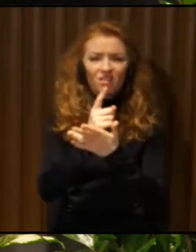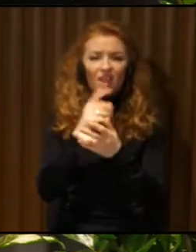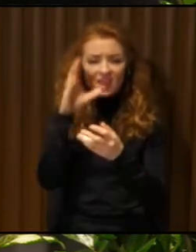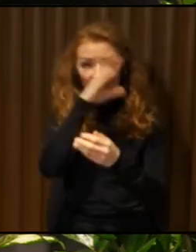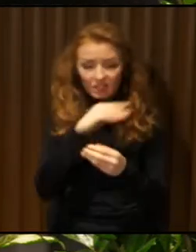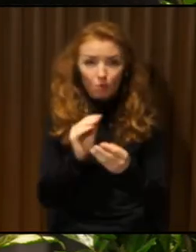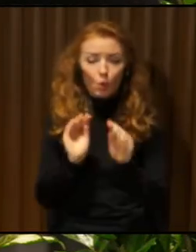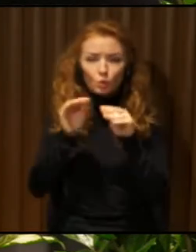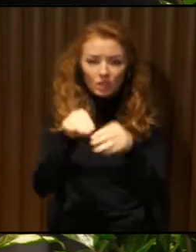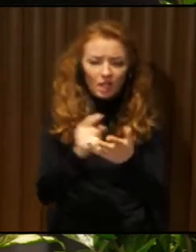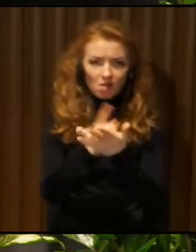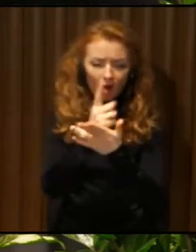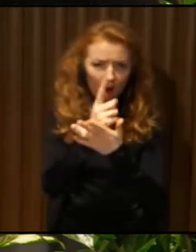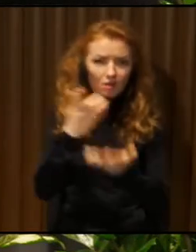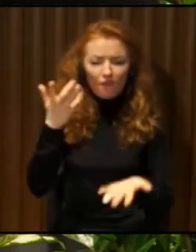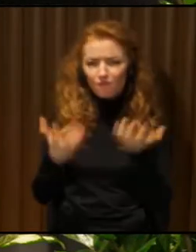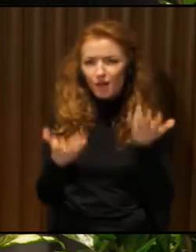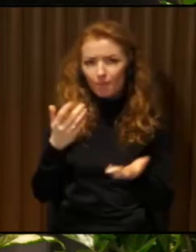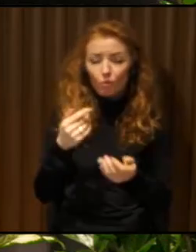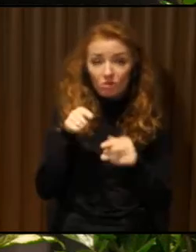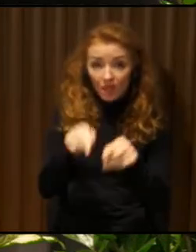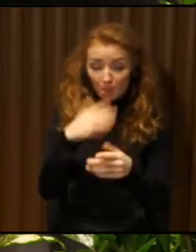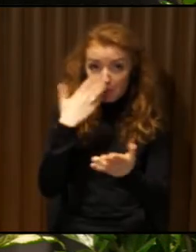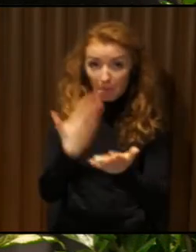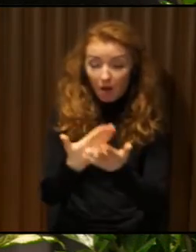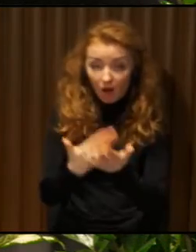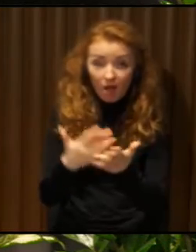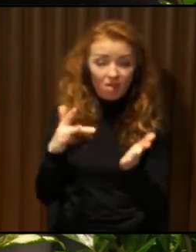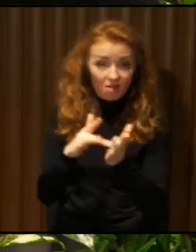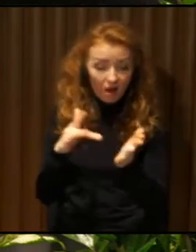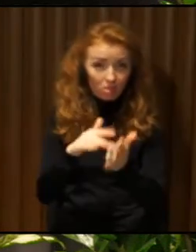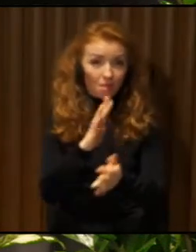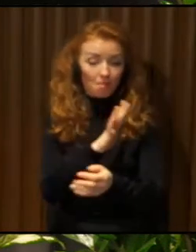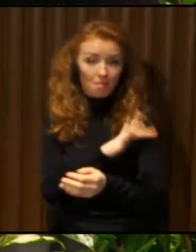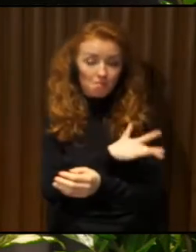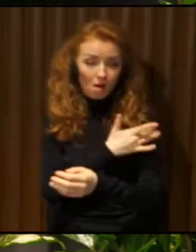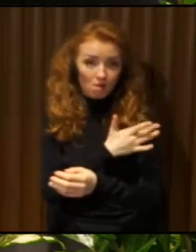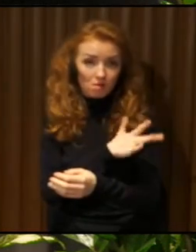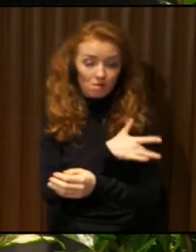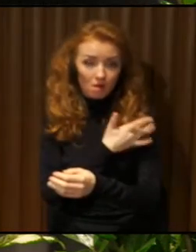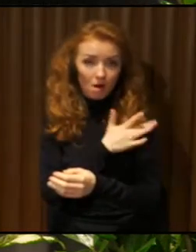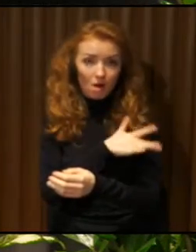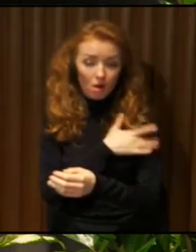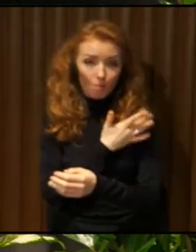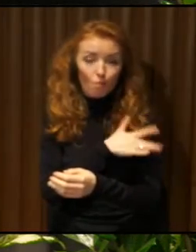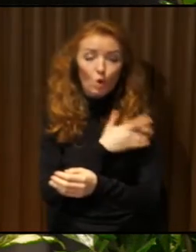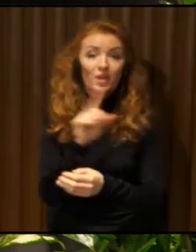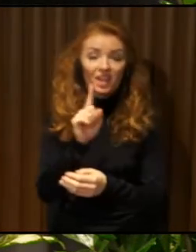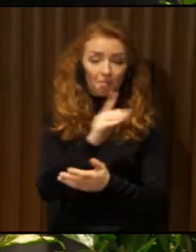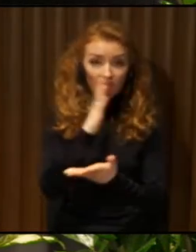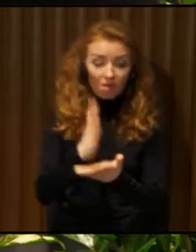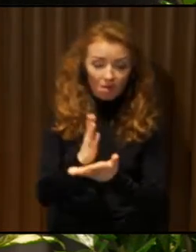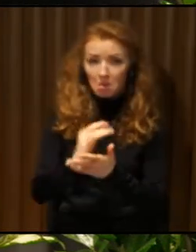showing a difference what kind of things on services or something could be. If I would live in another